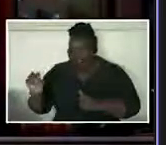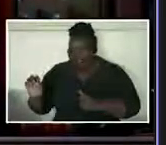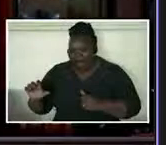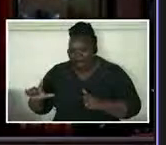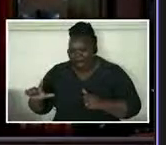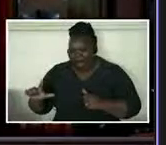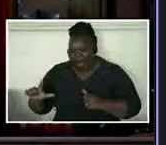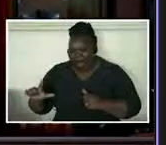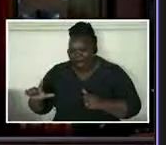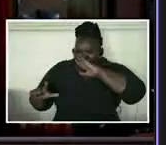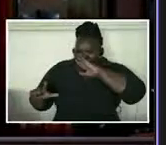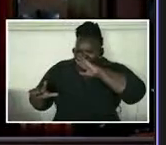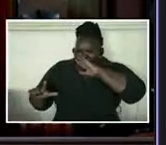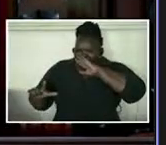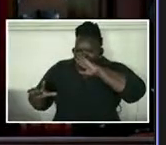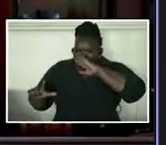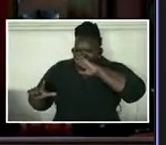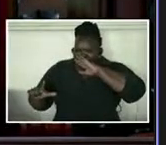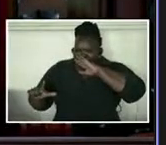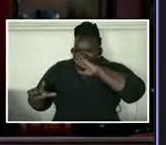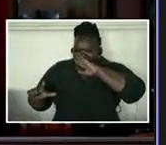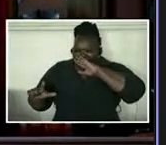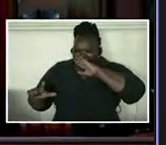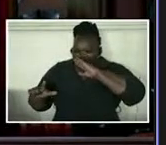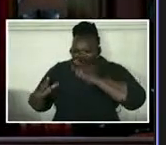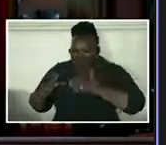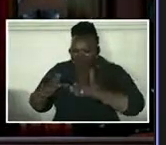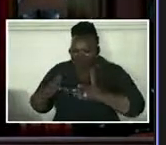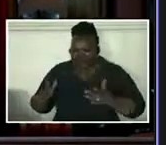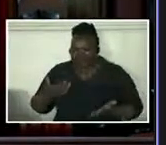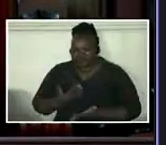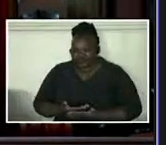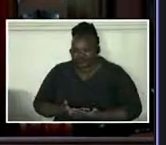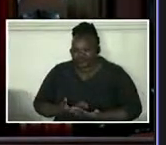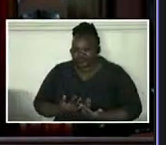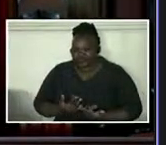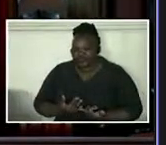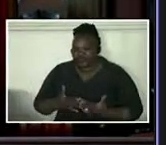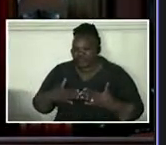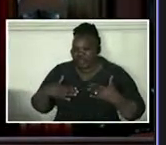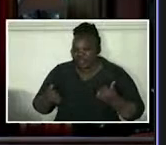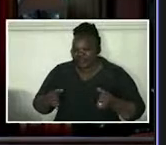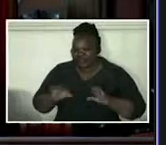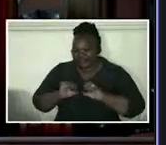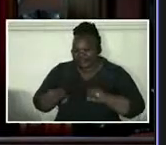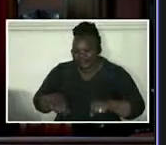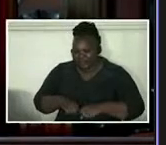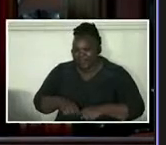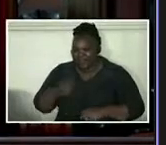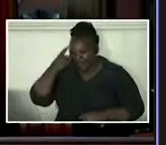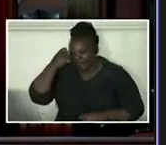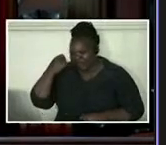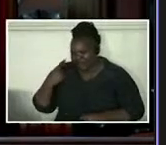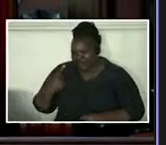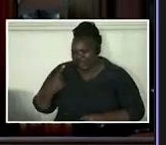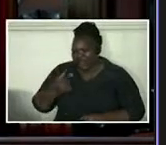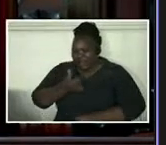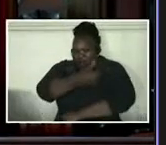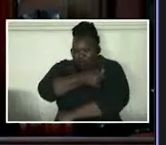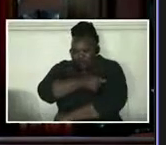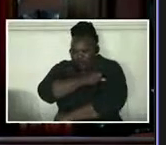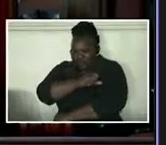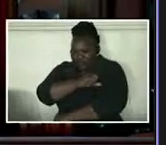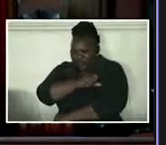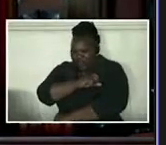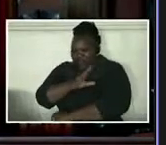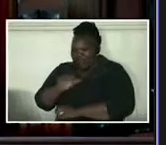level of connectivity which will enable the department to benefit from the health system it is understood that 15 hospitals are currently implementing